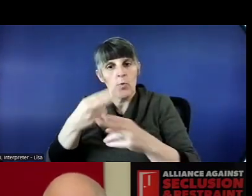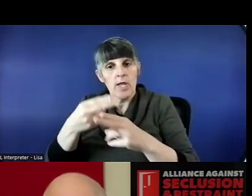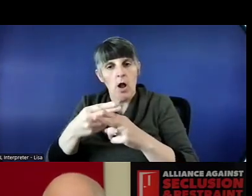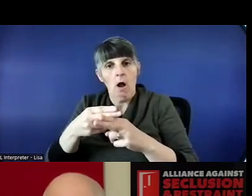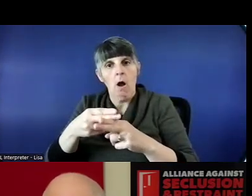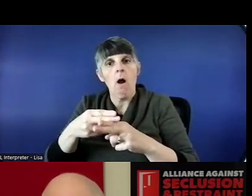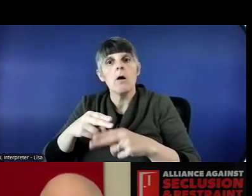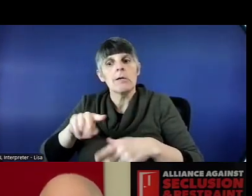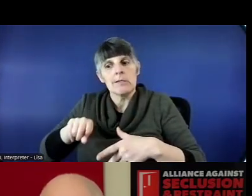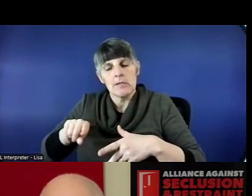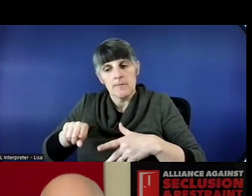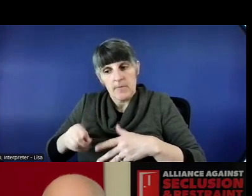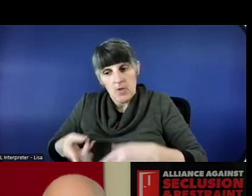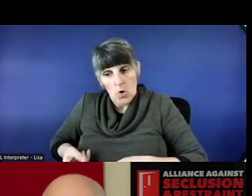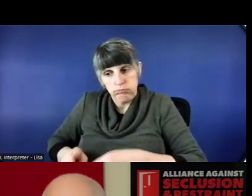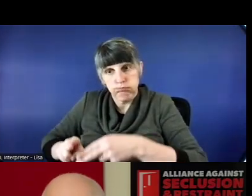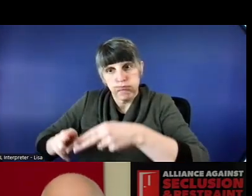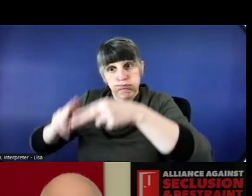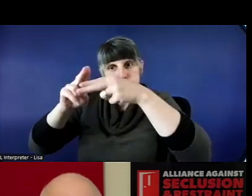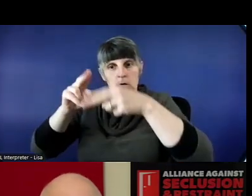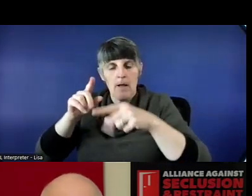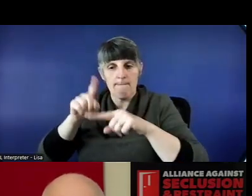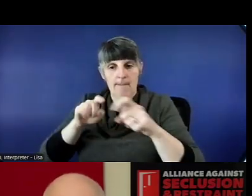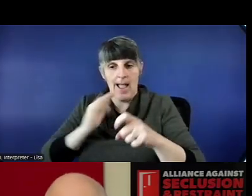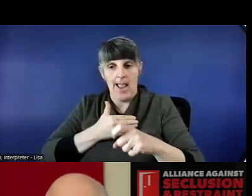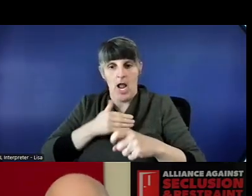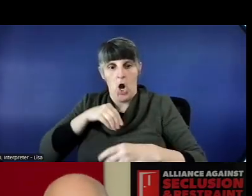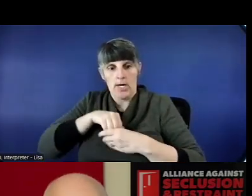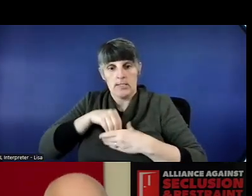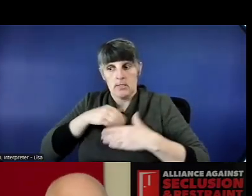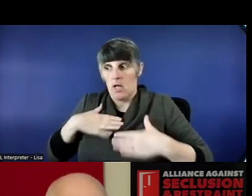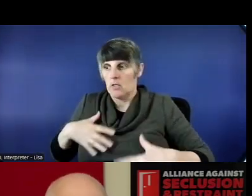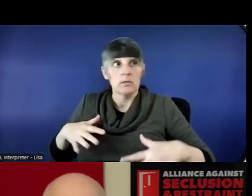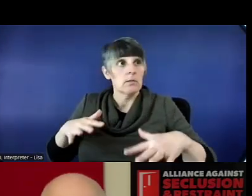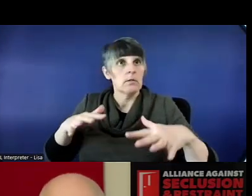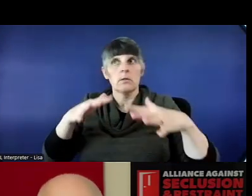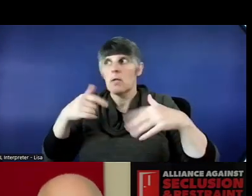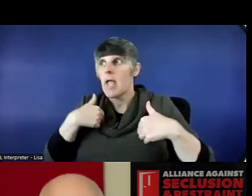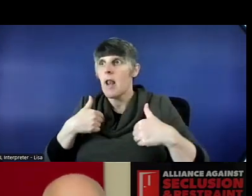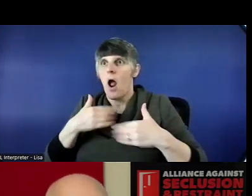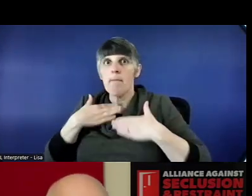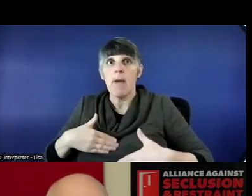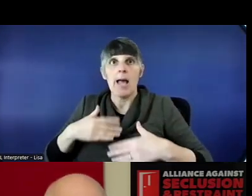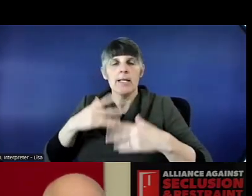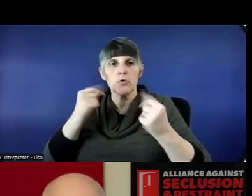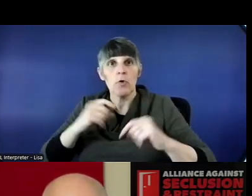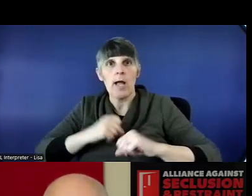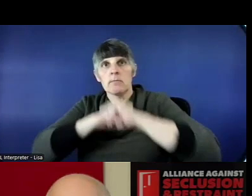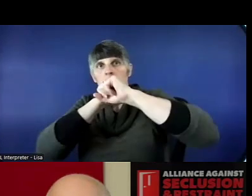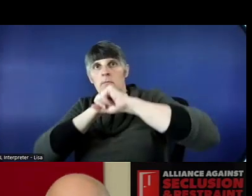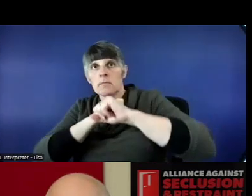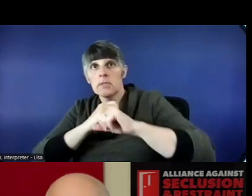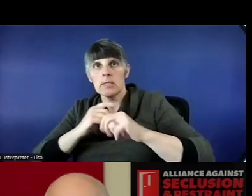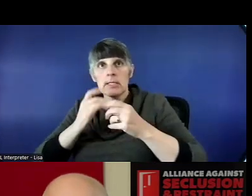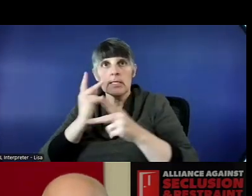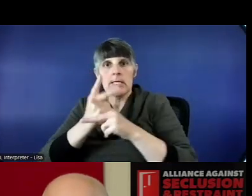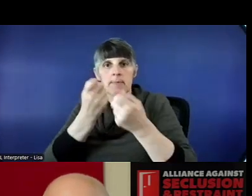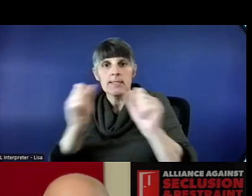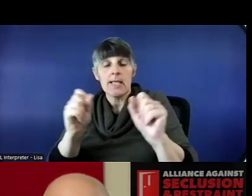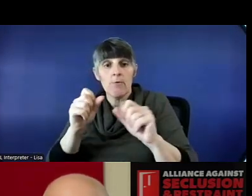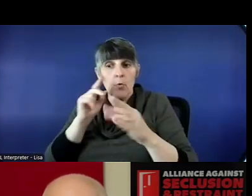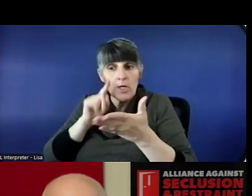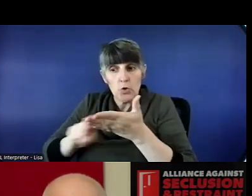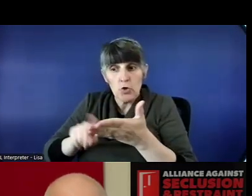up. It's driven by our nervous system and our body's imperative to keep us safe. And when you begin to look at behavior